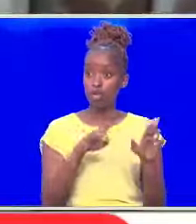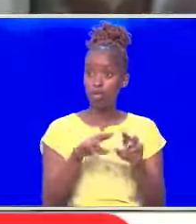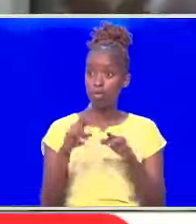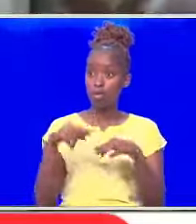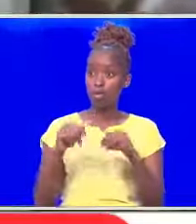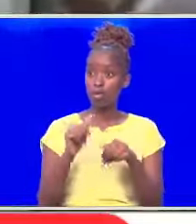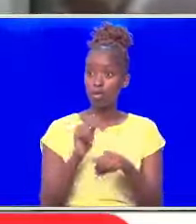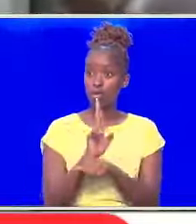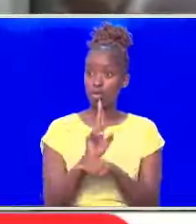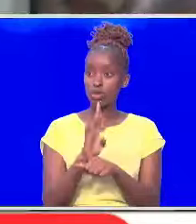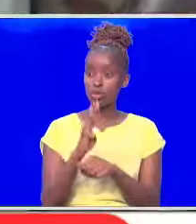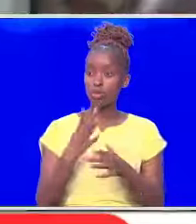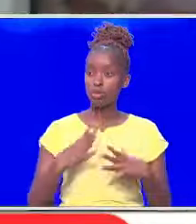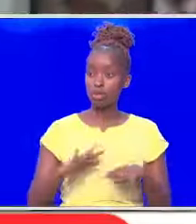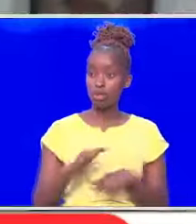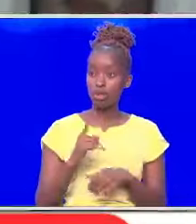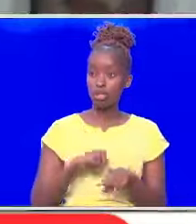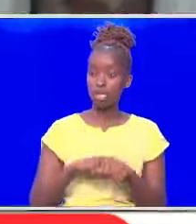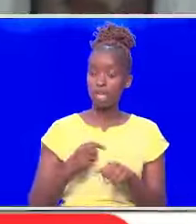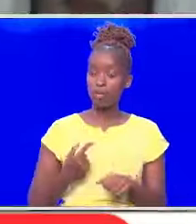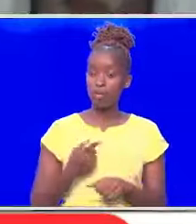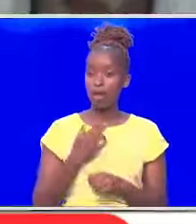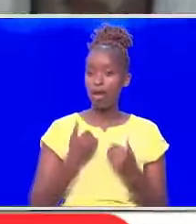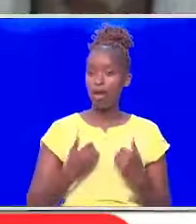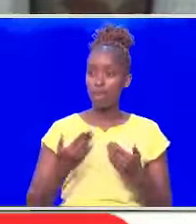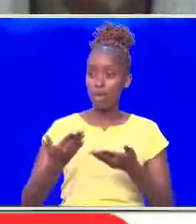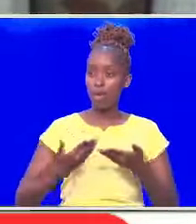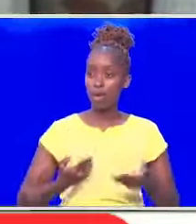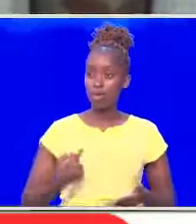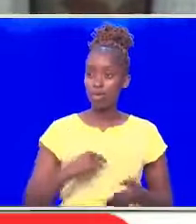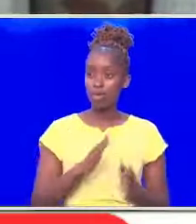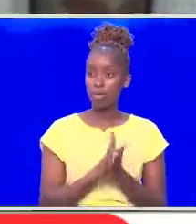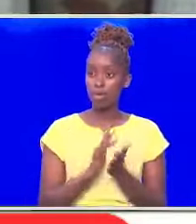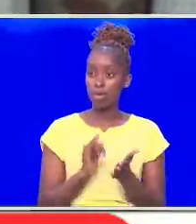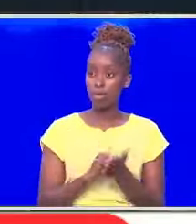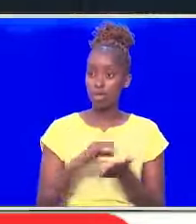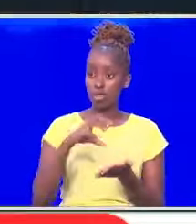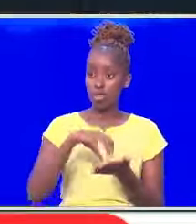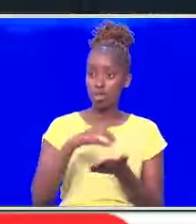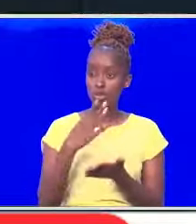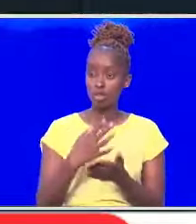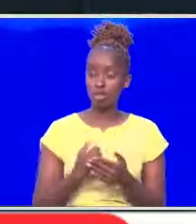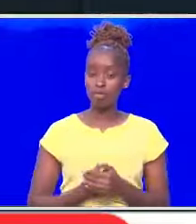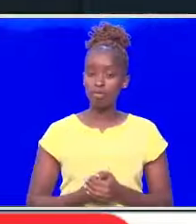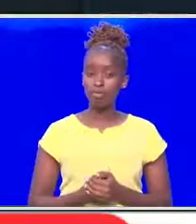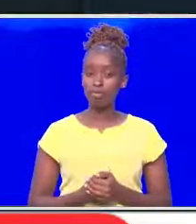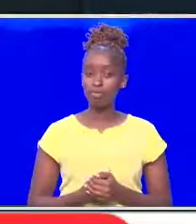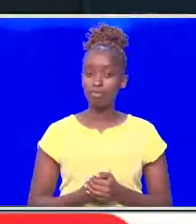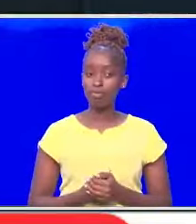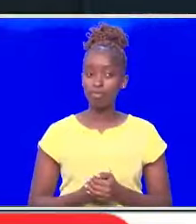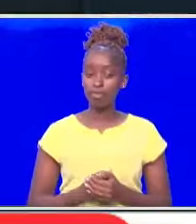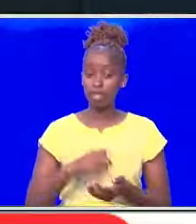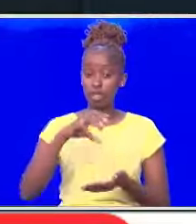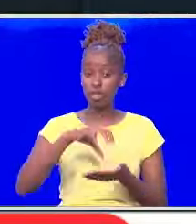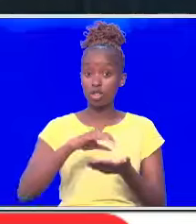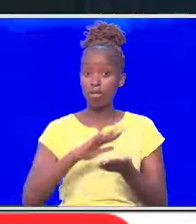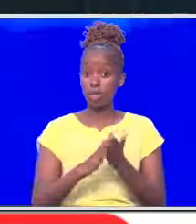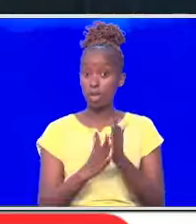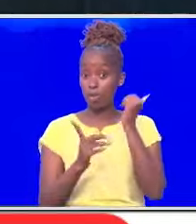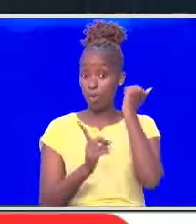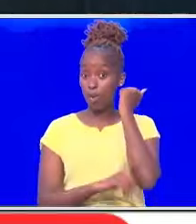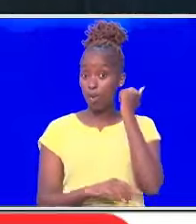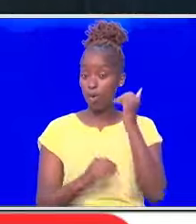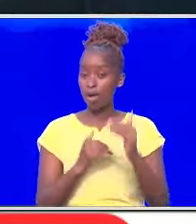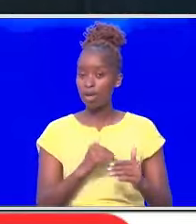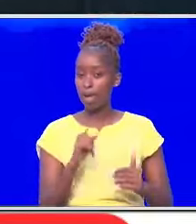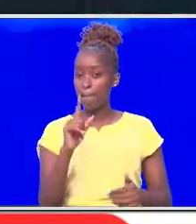as James Mwangi welcomes us with a reality check. The situation is dire. This situation imekuja kuwa once like a month